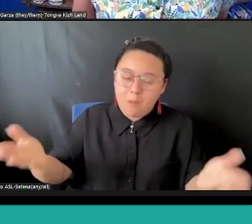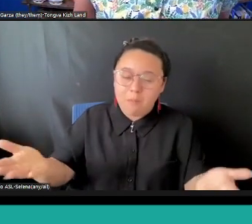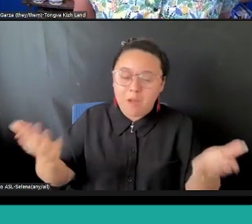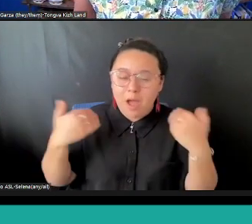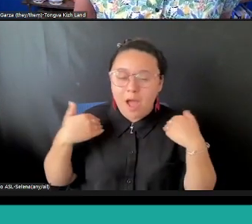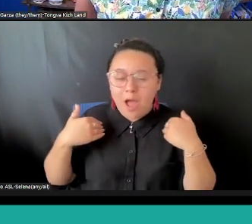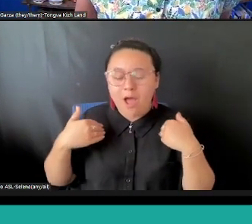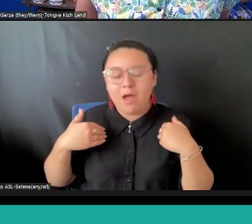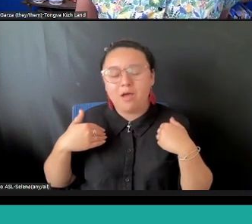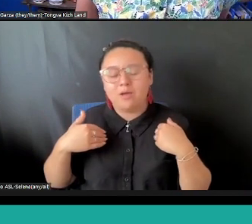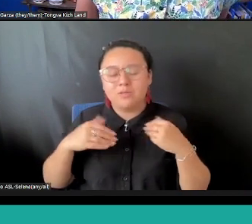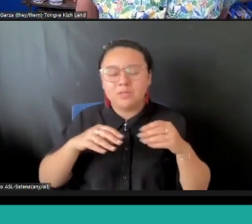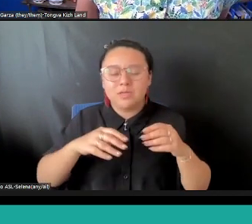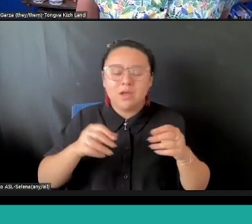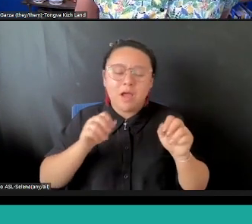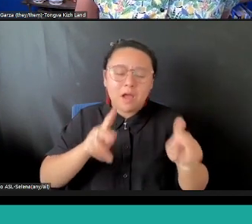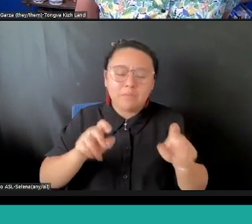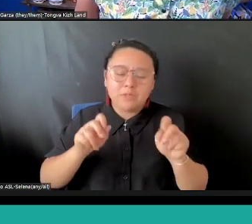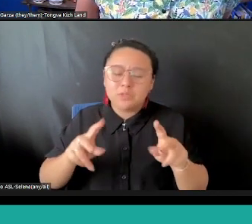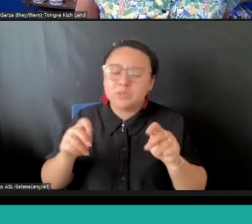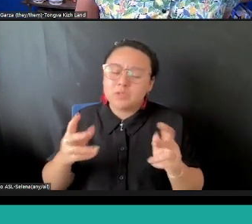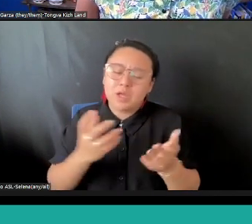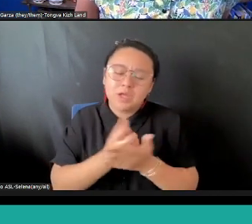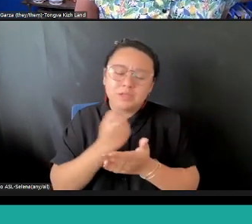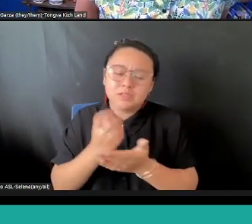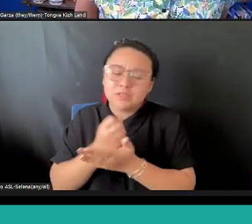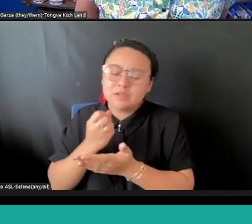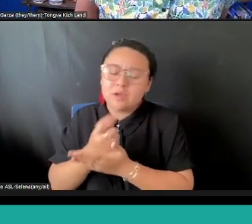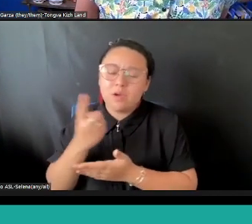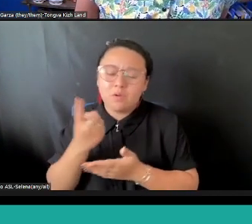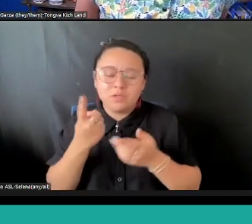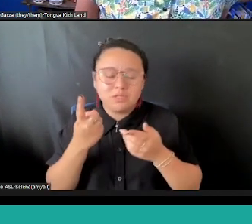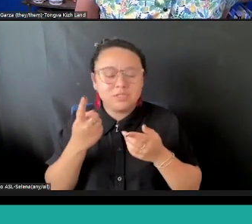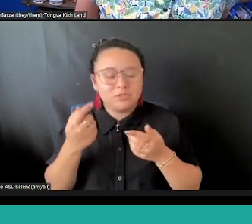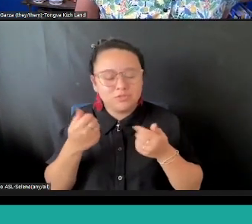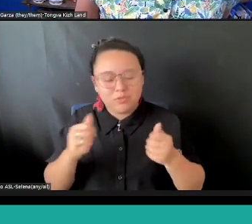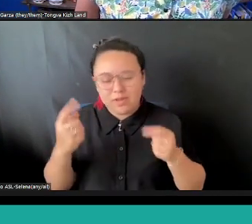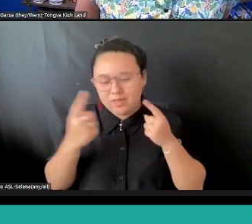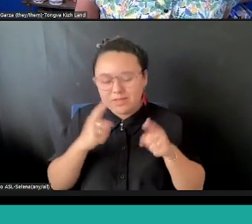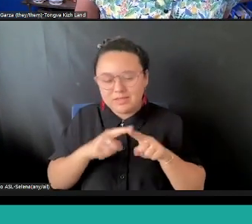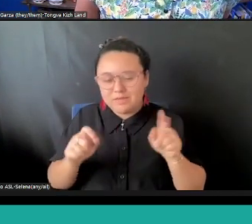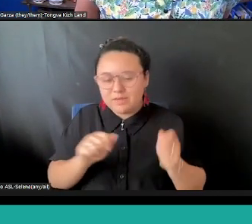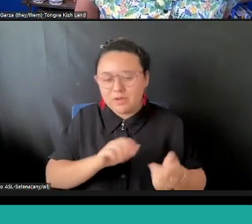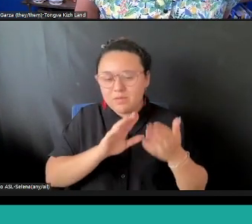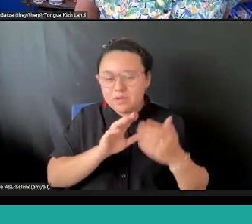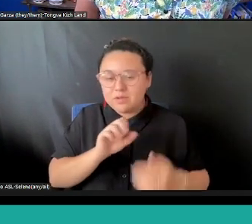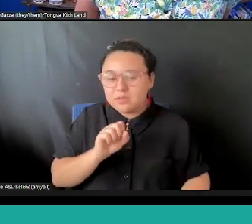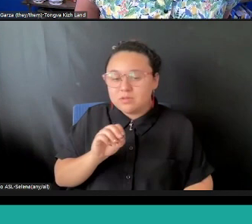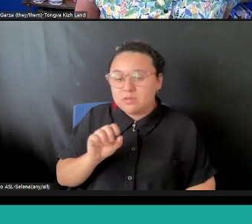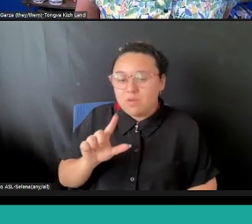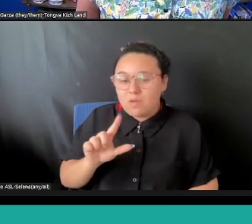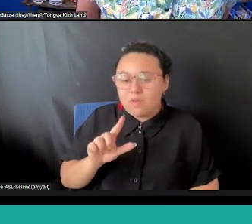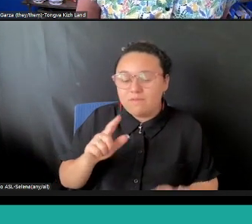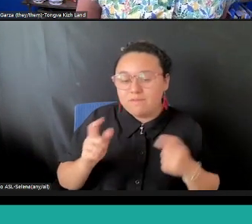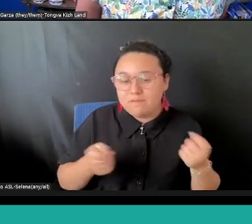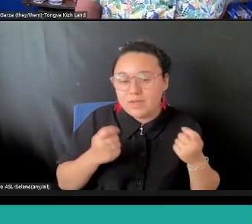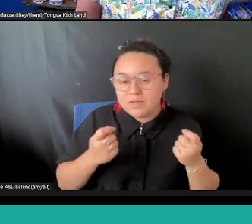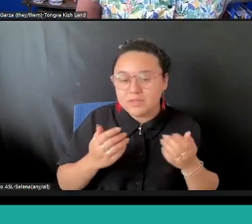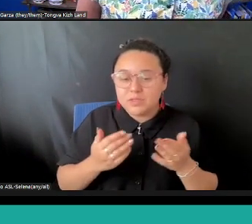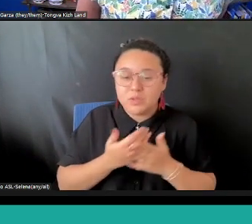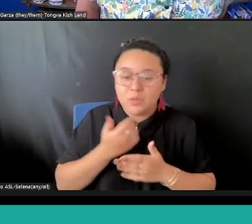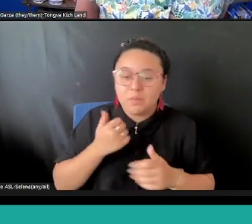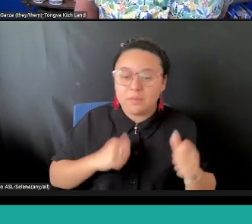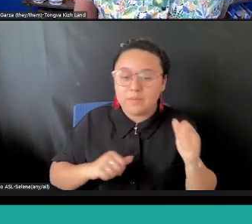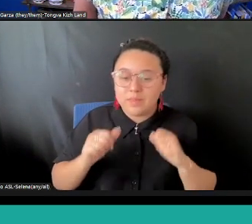to you know, we're constantly trying to think of like different avenues, you know, like with SoFest, we do the New Play Festival during the